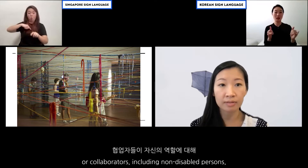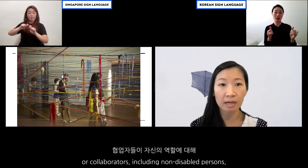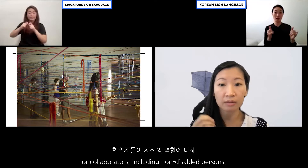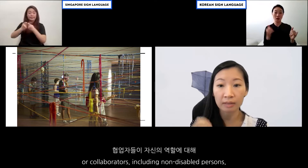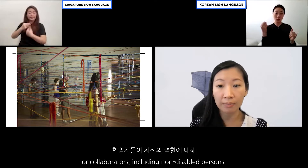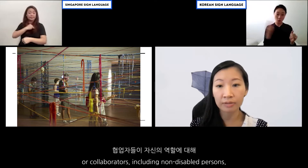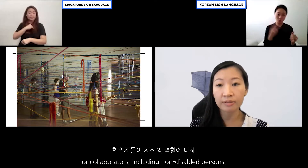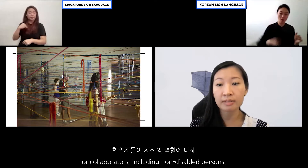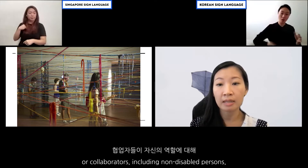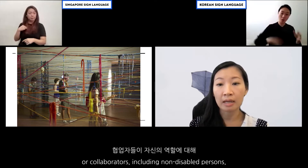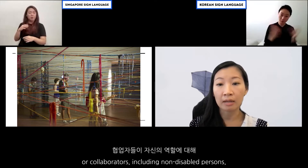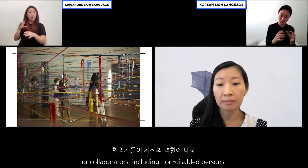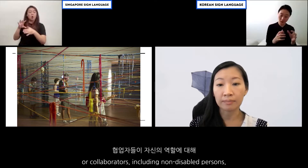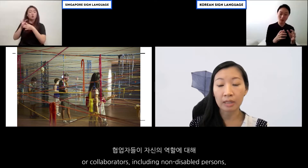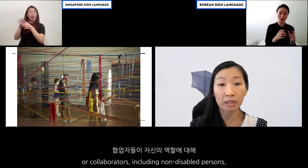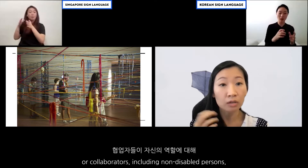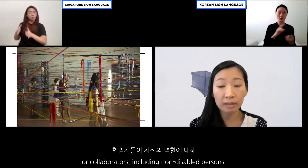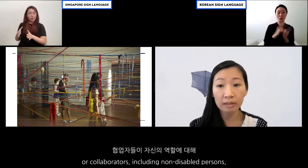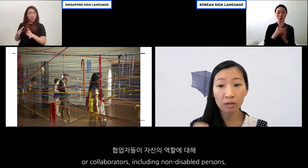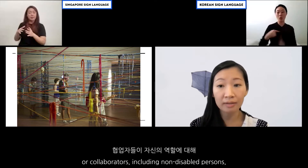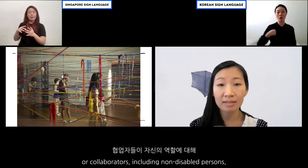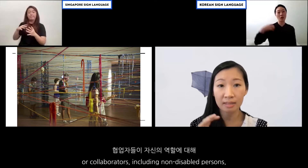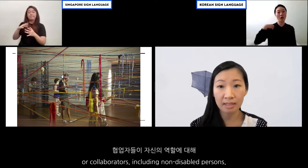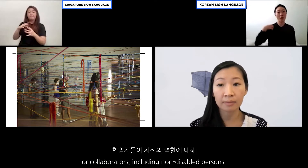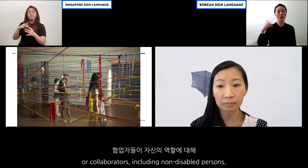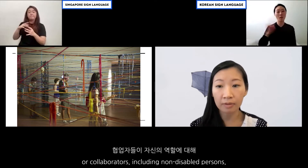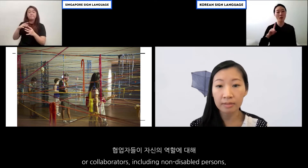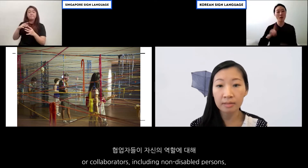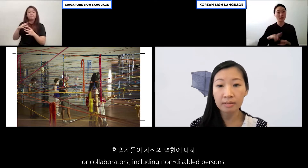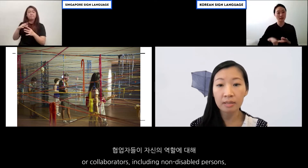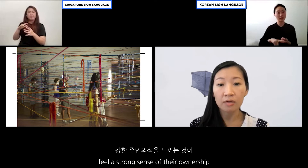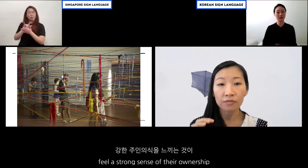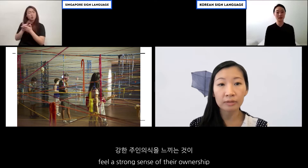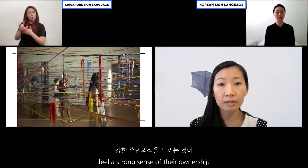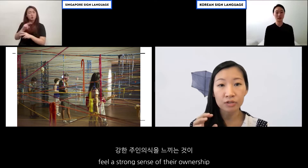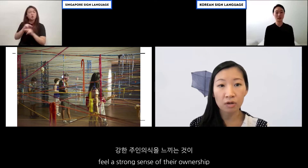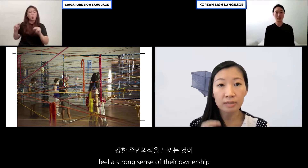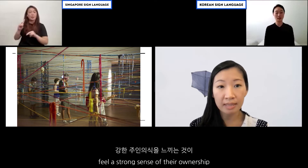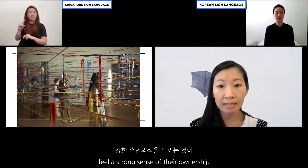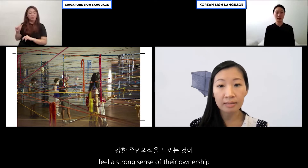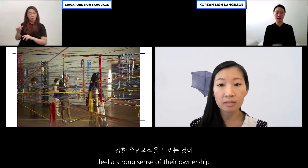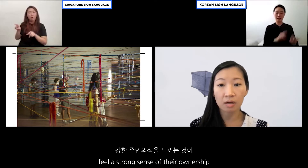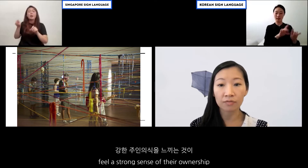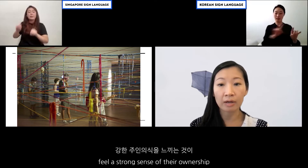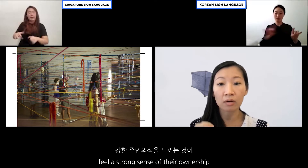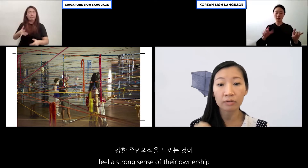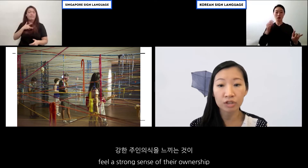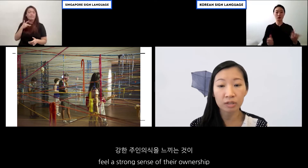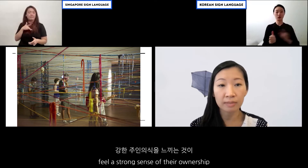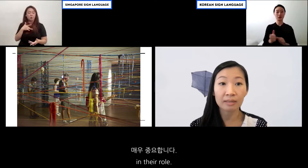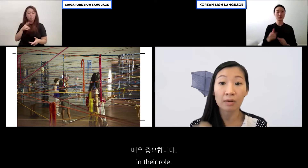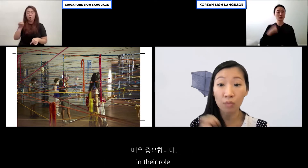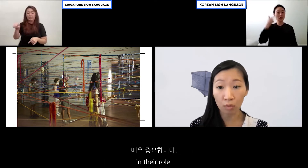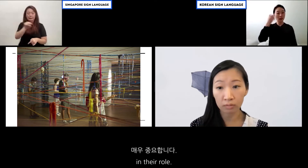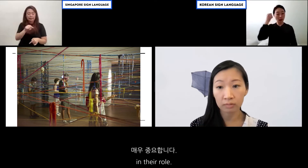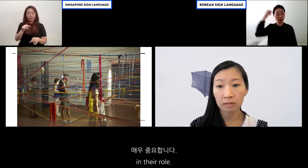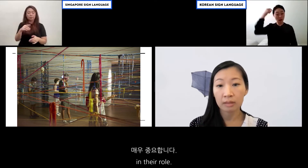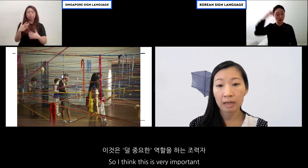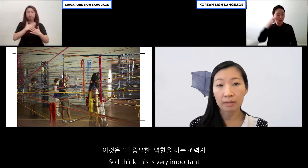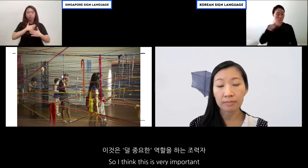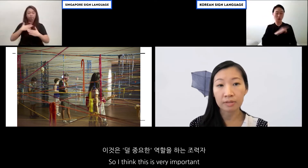members, our collaborators, including non-disabled persons, feel a strong sense of their ownership in their